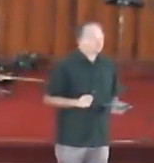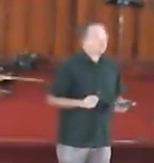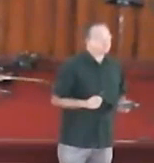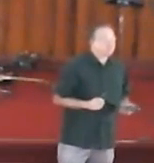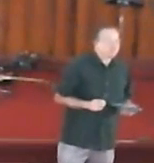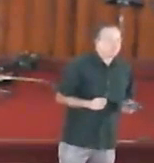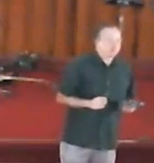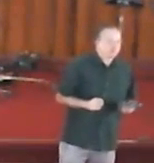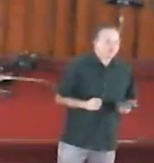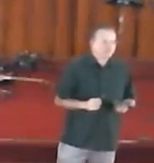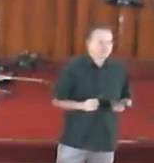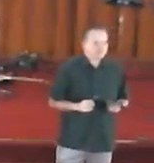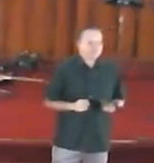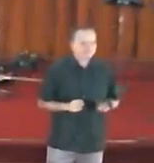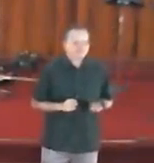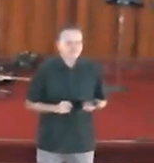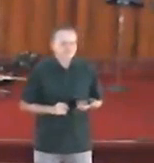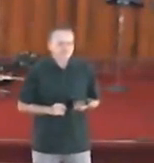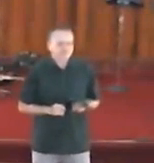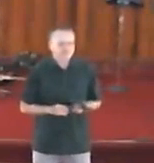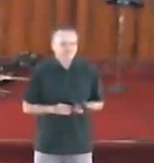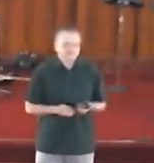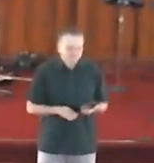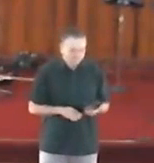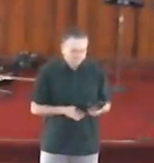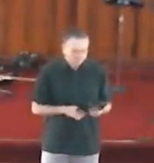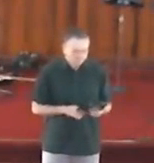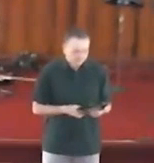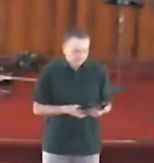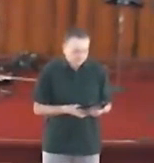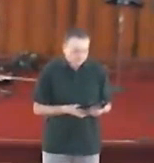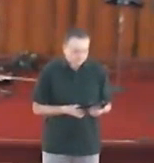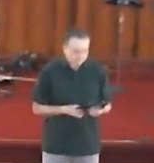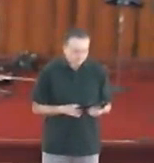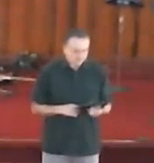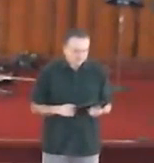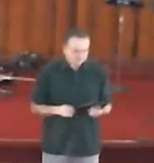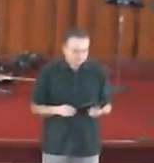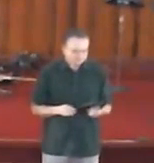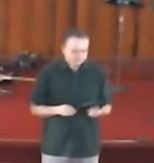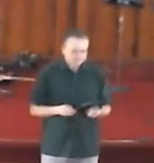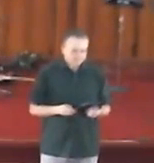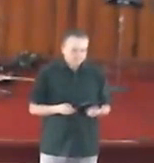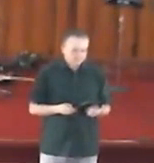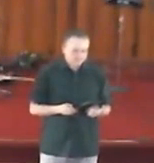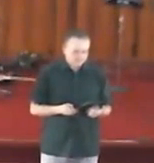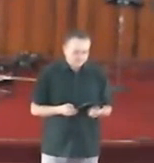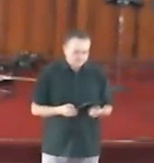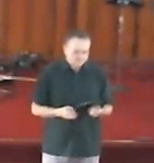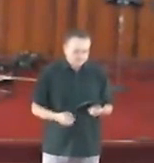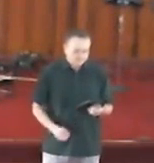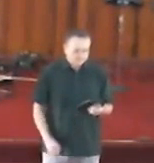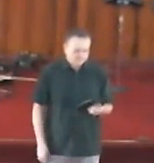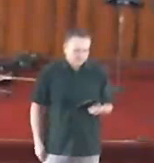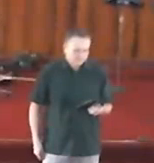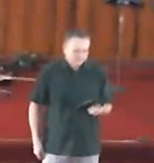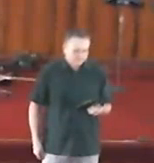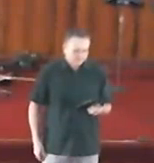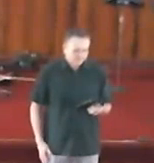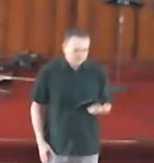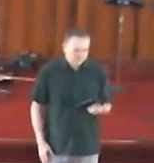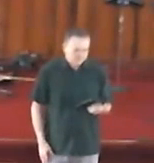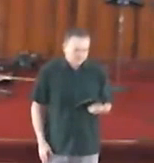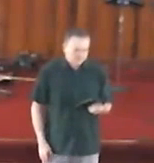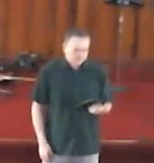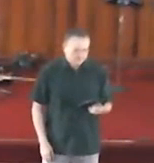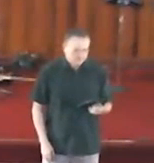encontró unos discípulos. While Apollos was at Corinth, Paul took the road through the interior and arrived at Ephesus.